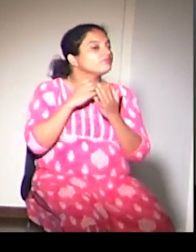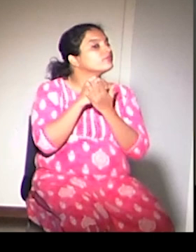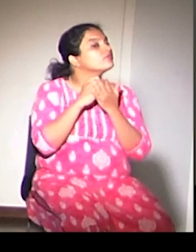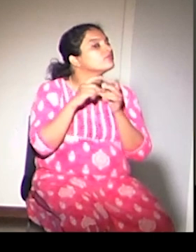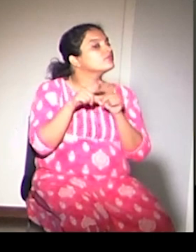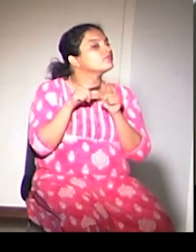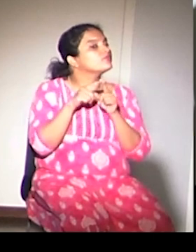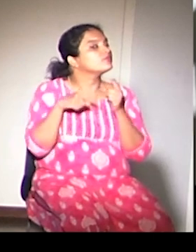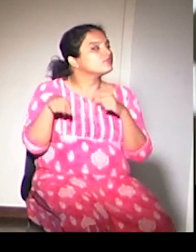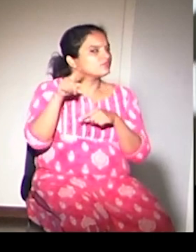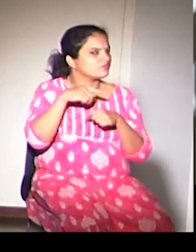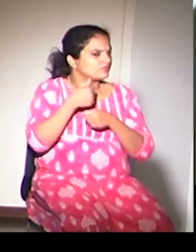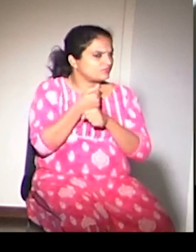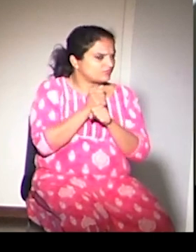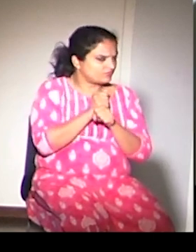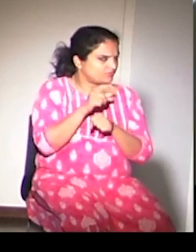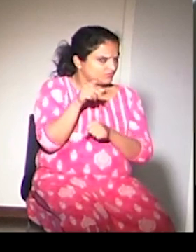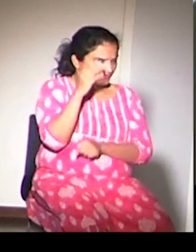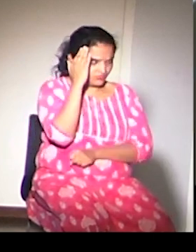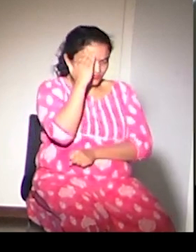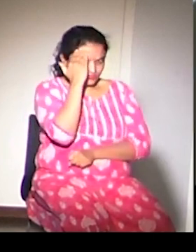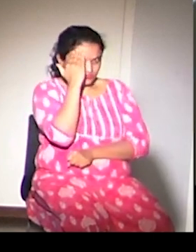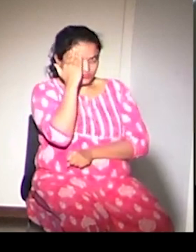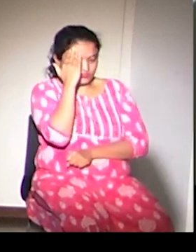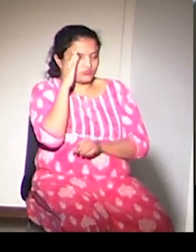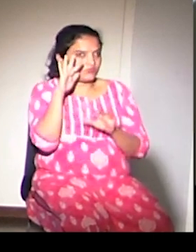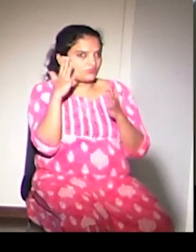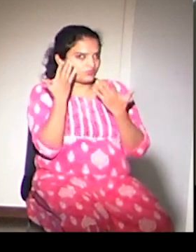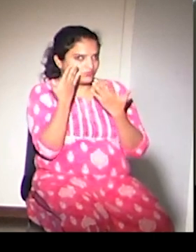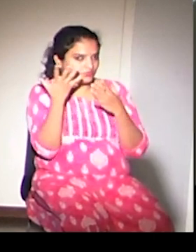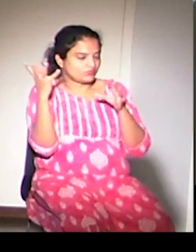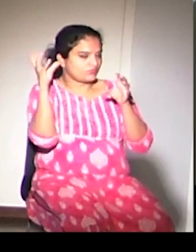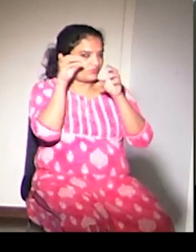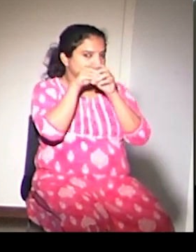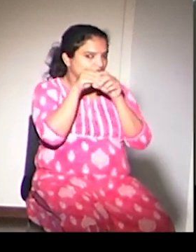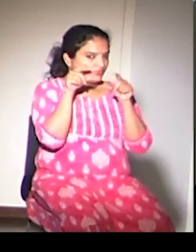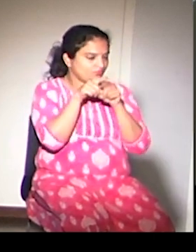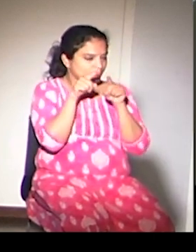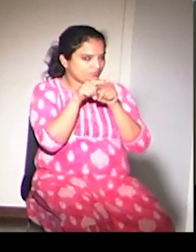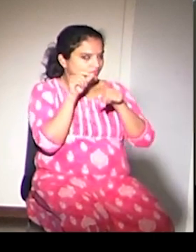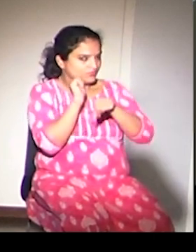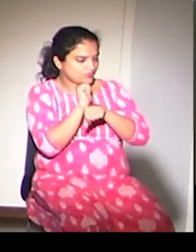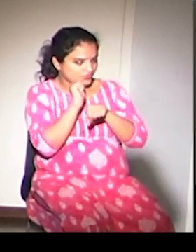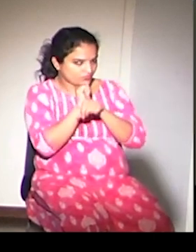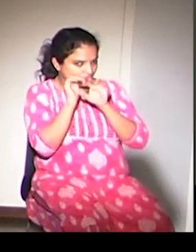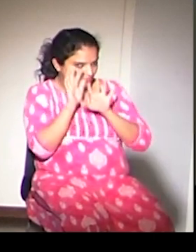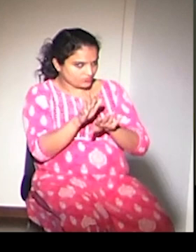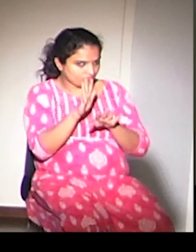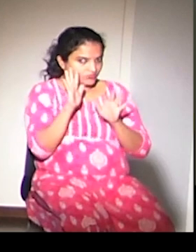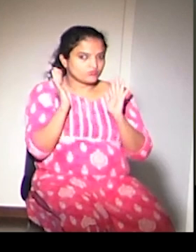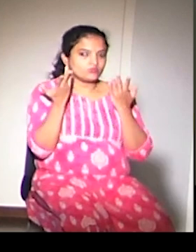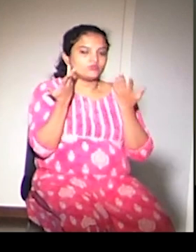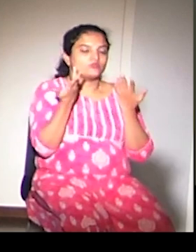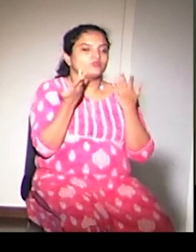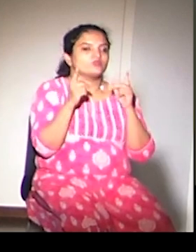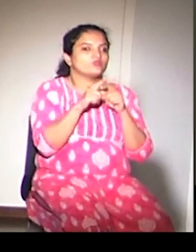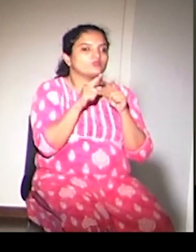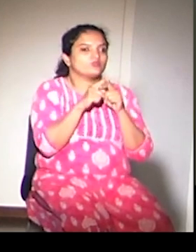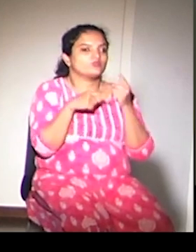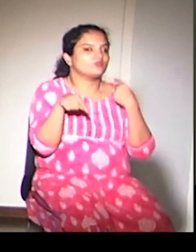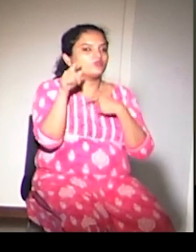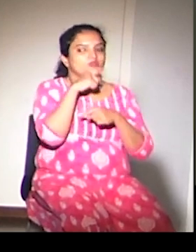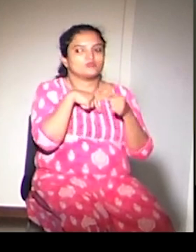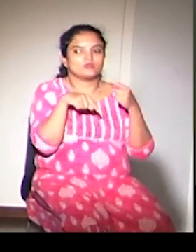workshops, do you know if we have a record of them bringing over these glazes, or were they sourced locally?